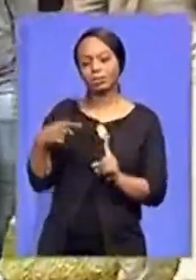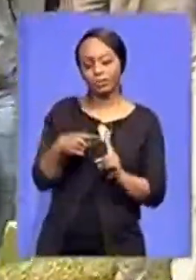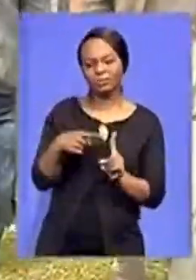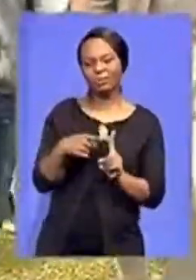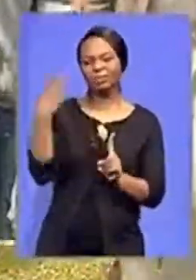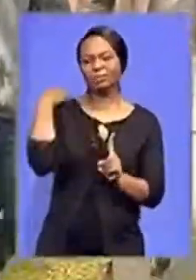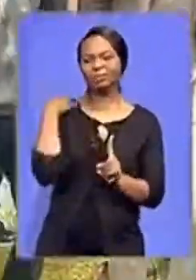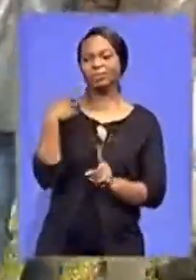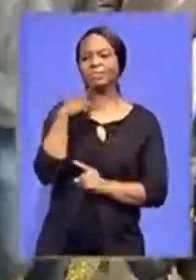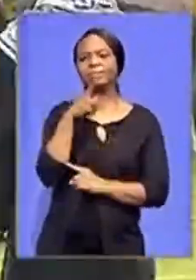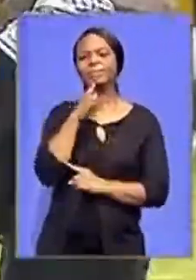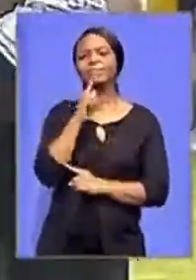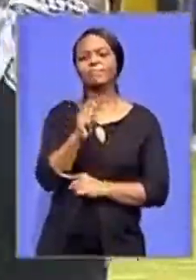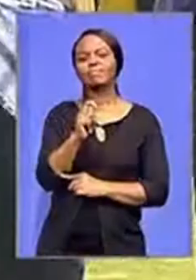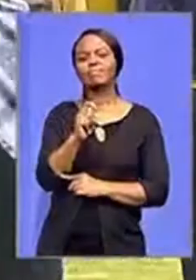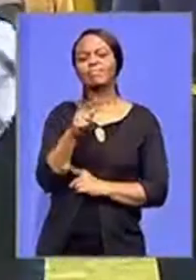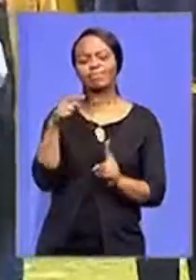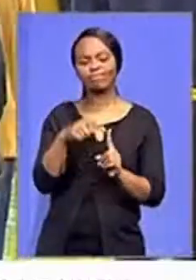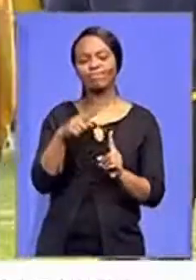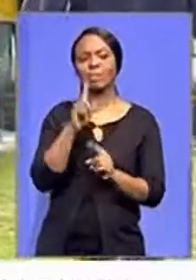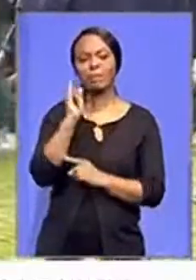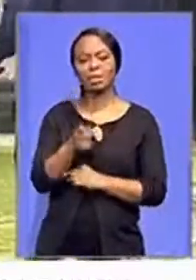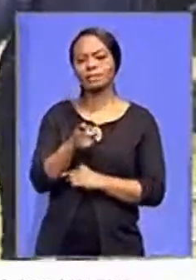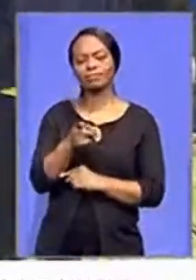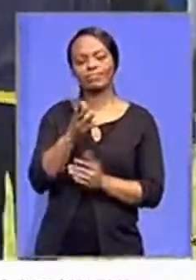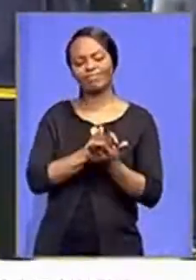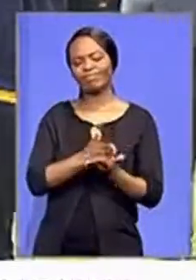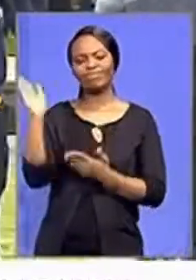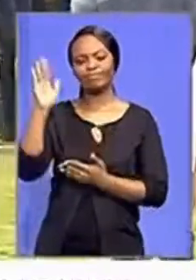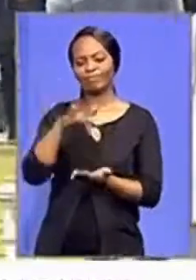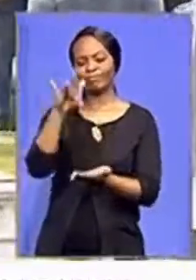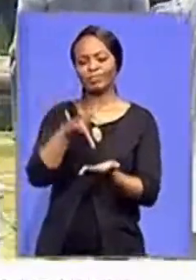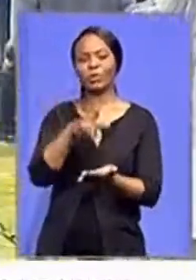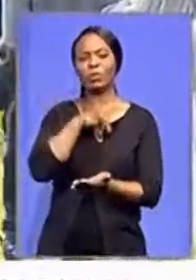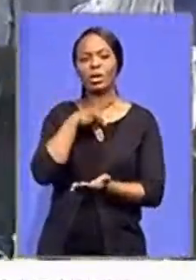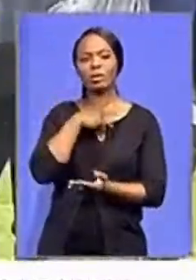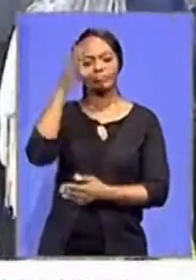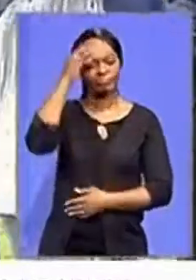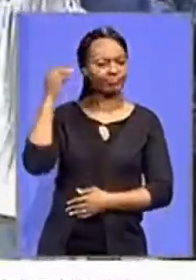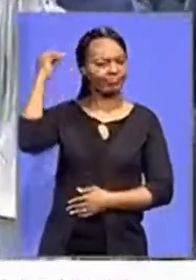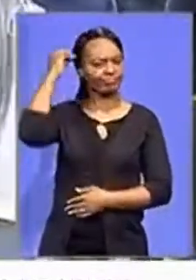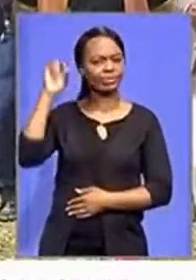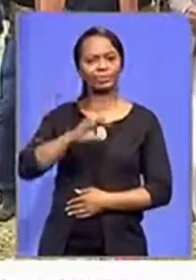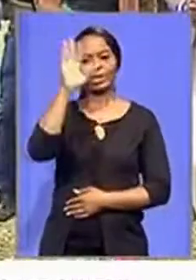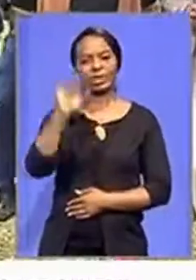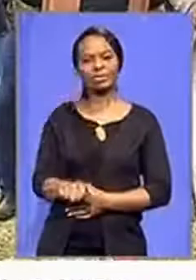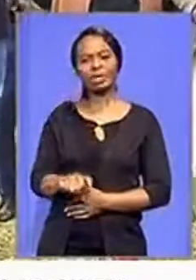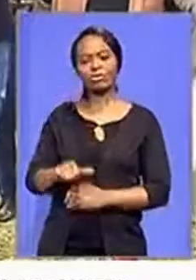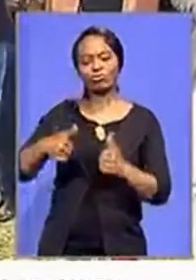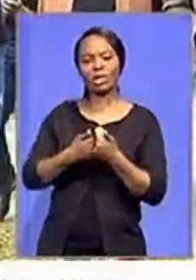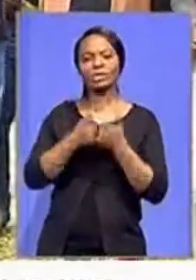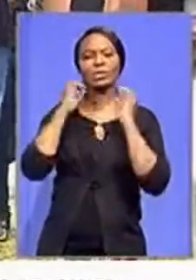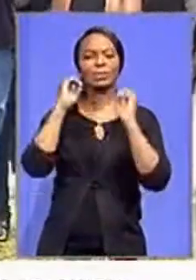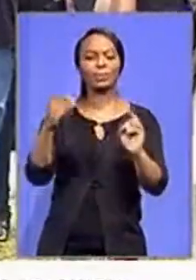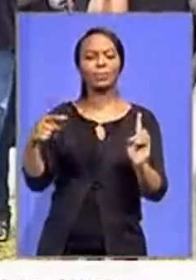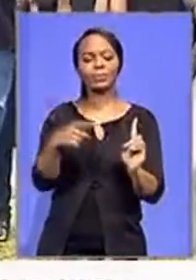ya Matlotlo Tito Mboweni a theoge setulong. Ba mo latofatsa ka go se tšeele hlogong ditlhotlho tše maAfrika Borwa le bagane go le tšona